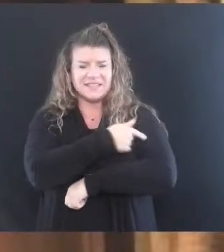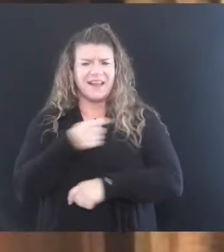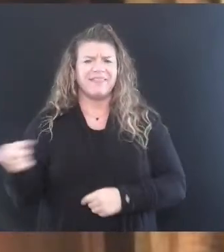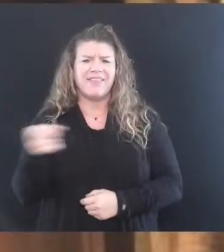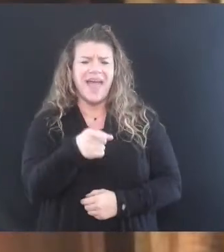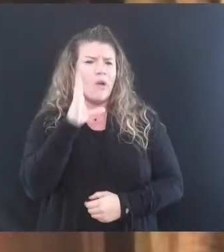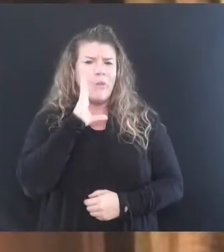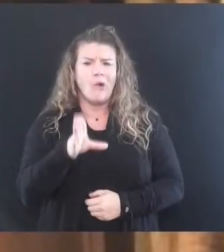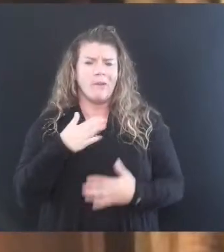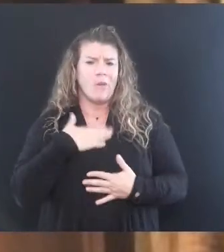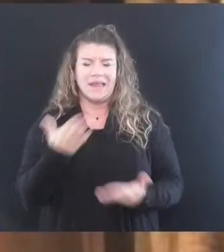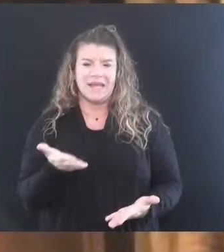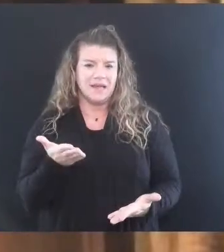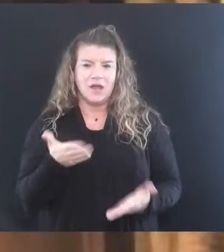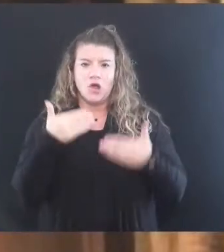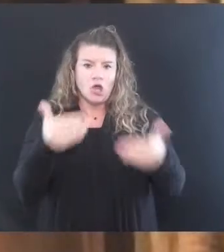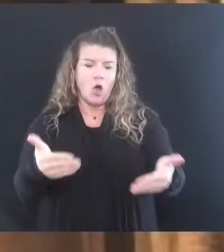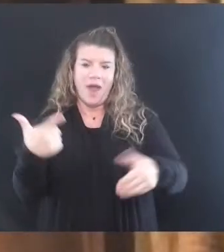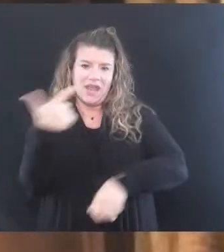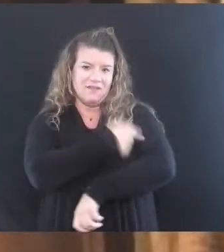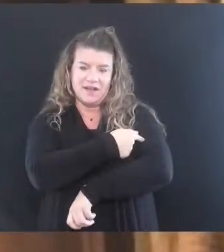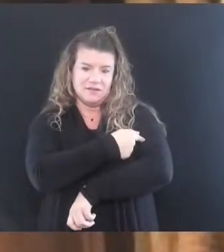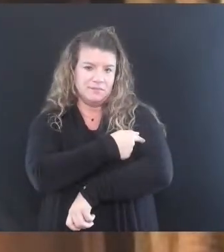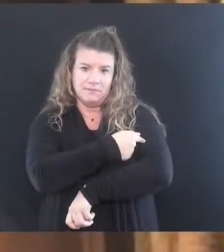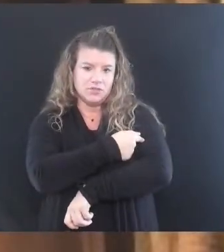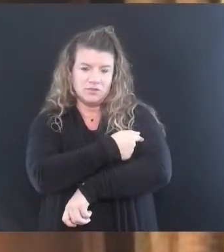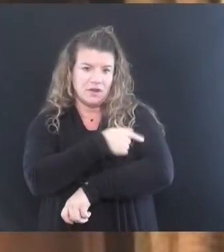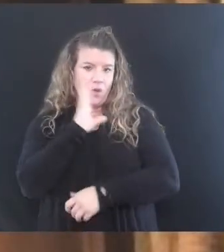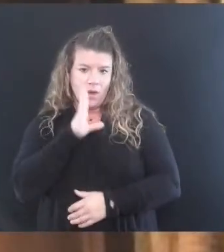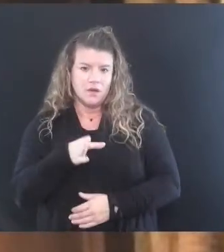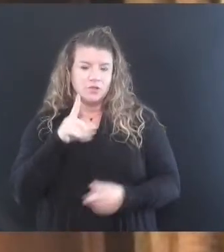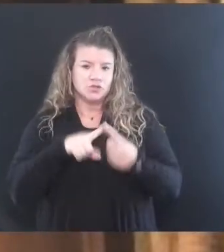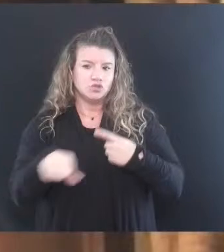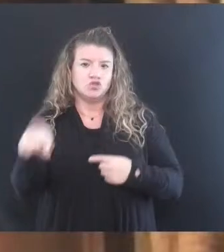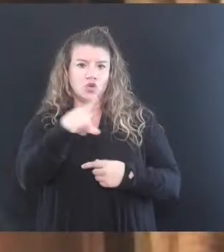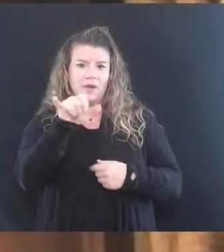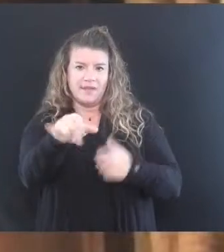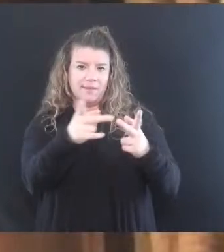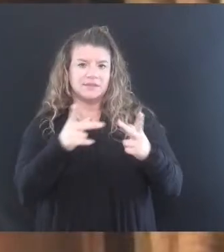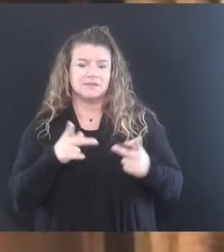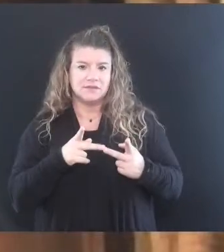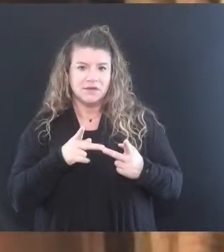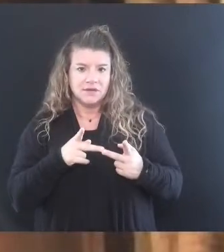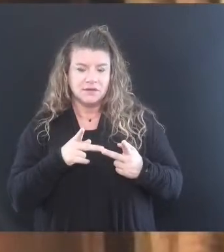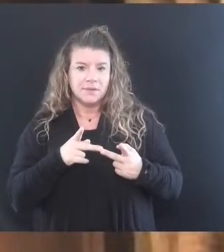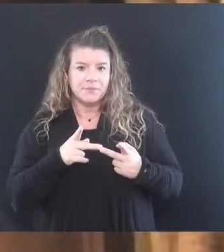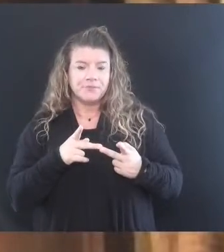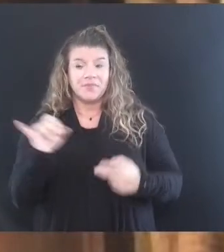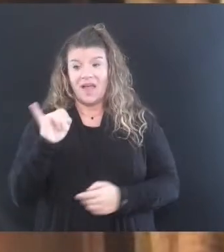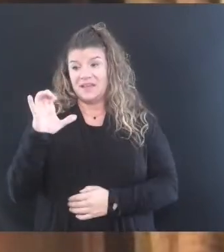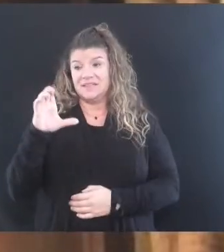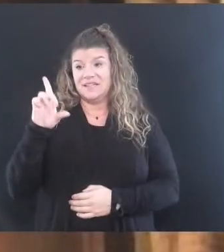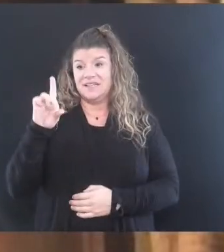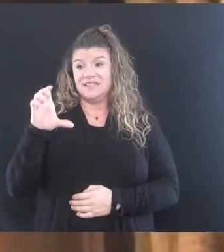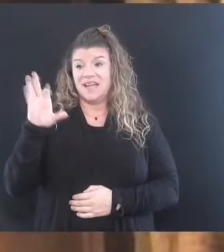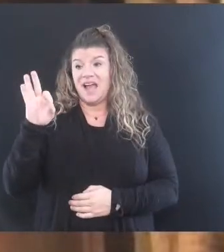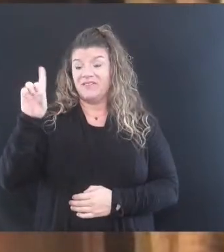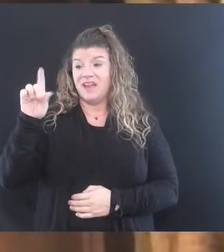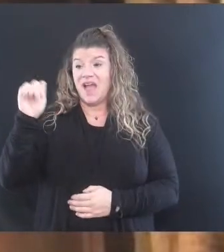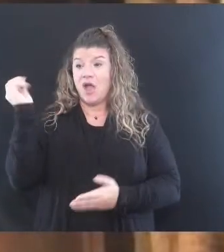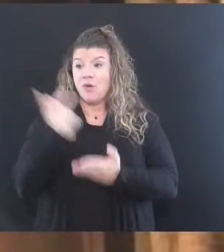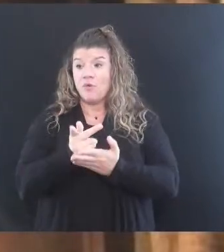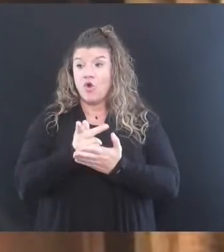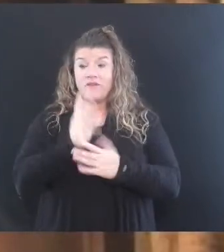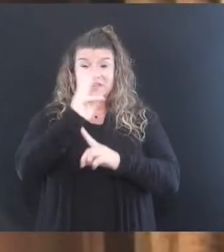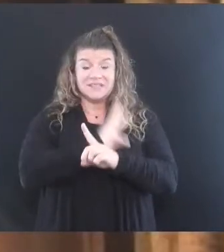would be willing to go ahead and give that booster shot to you in that setting. As CDC and FDA approved it, though,